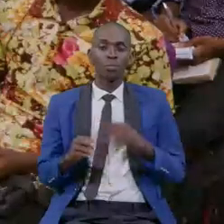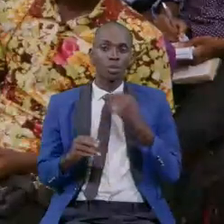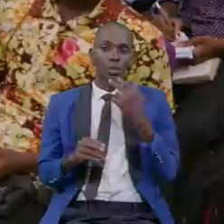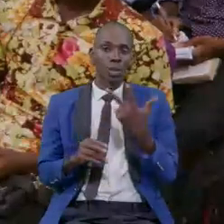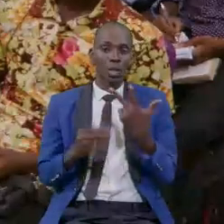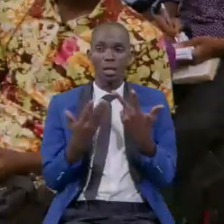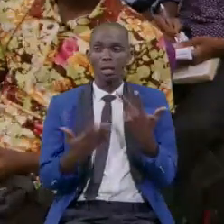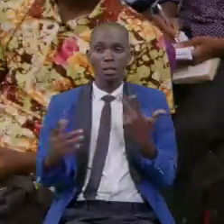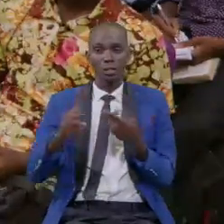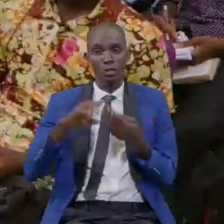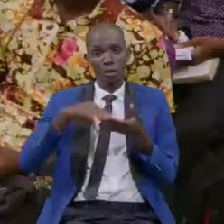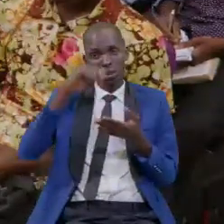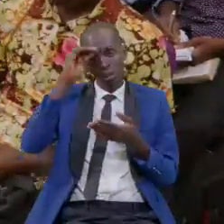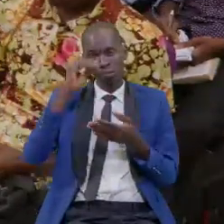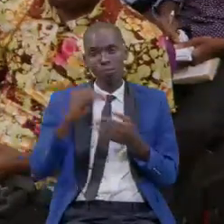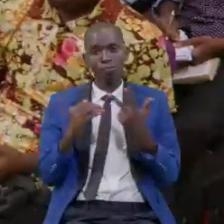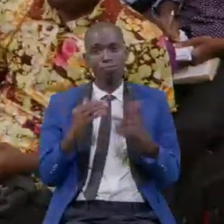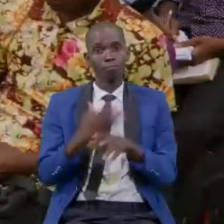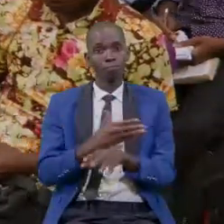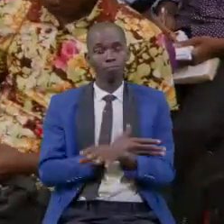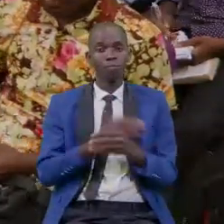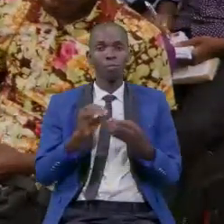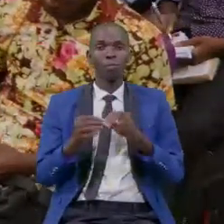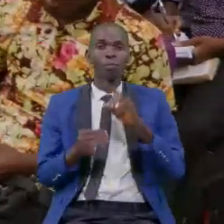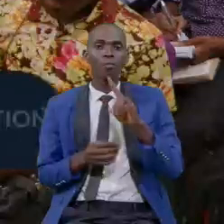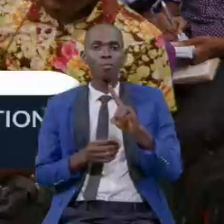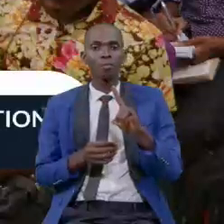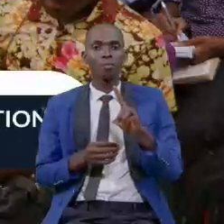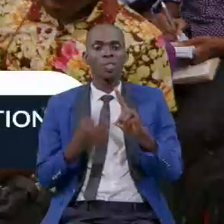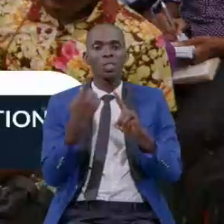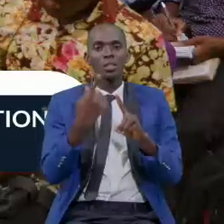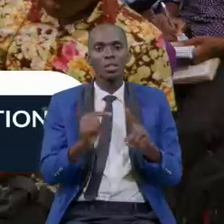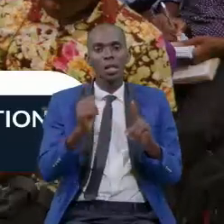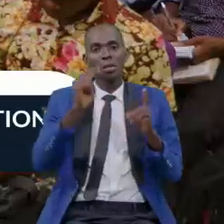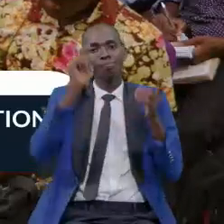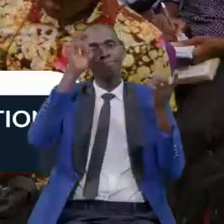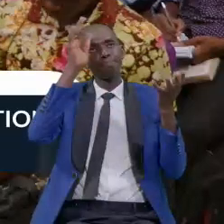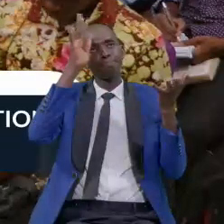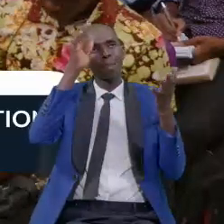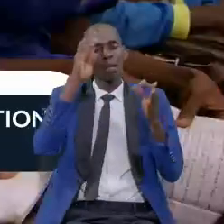Number one, the expectant faith.